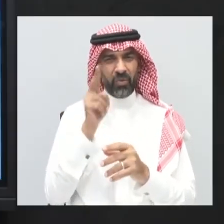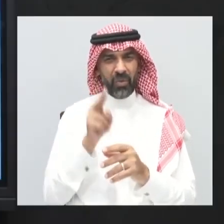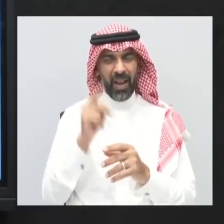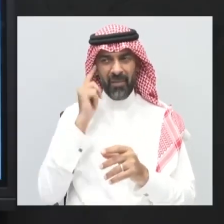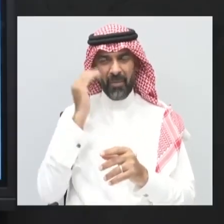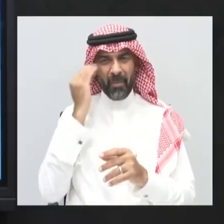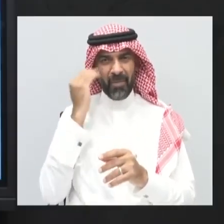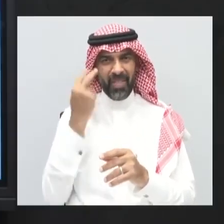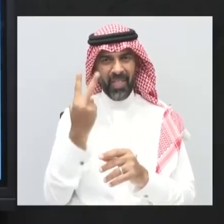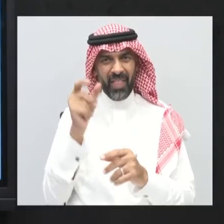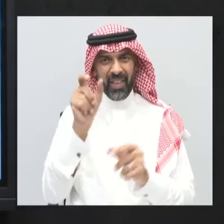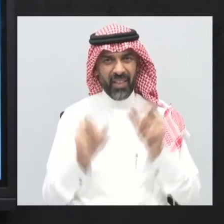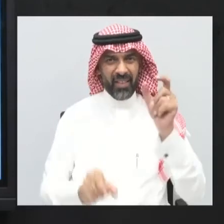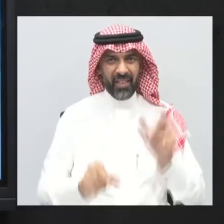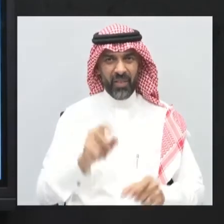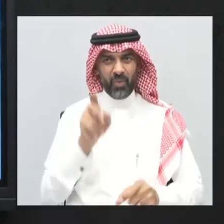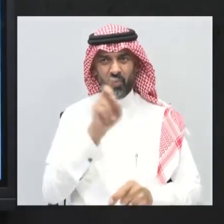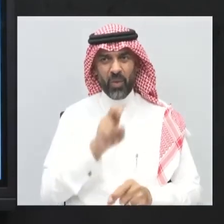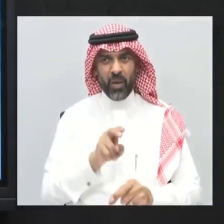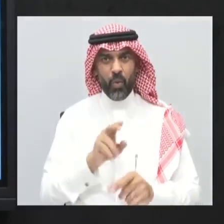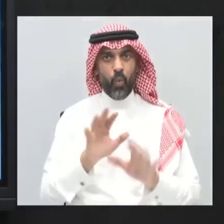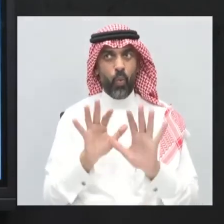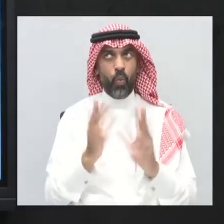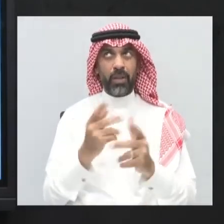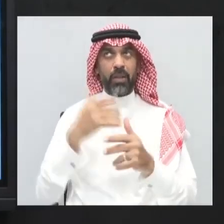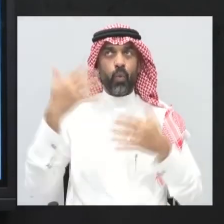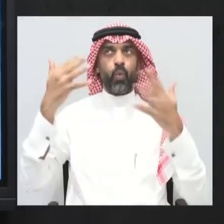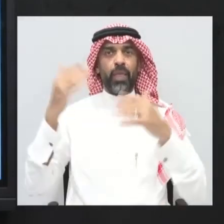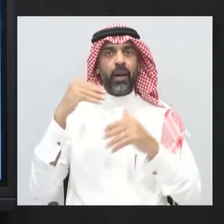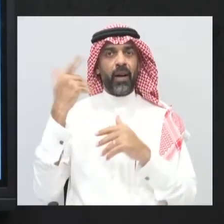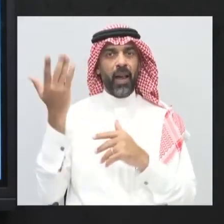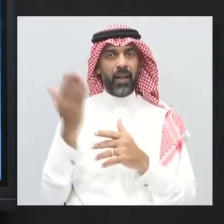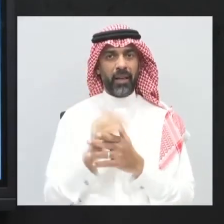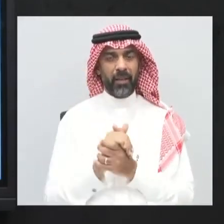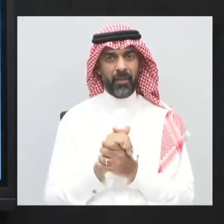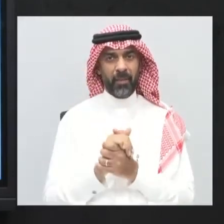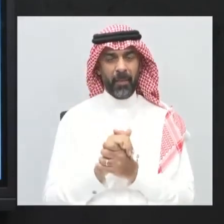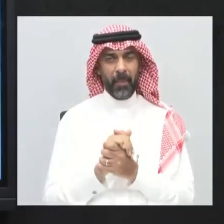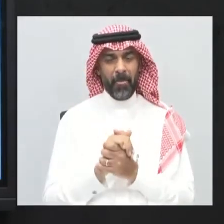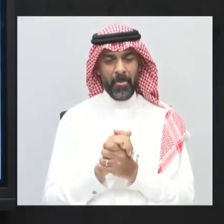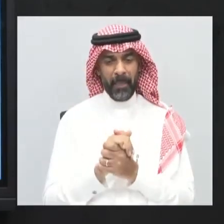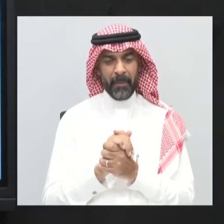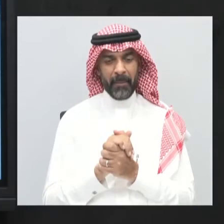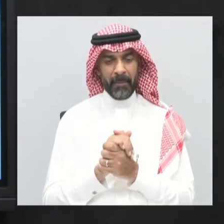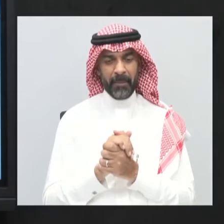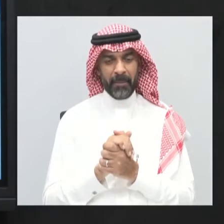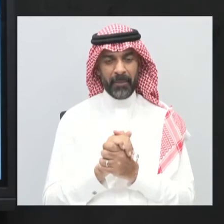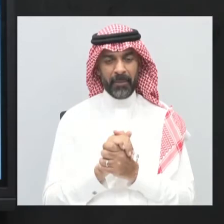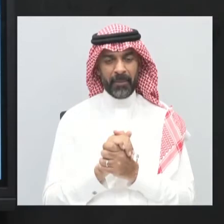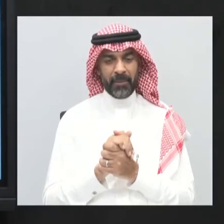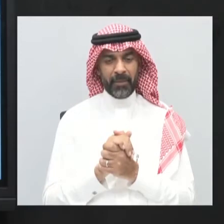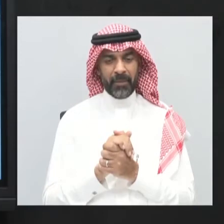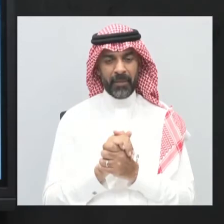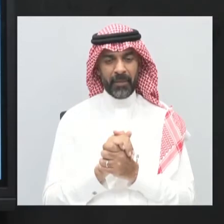Judy? One of them asked, "What's the weather like?" so that they can go outside. So can you tell me a different kind of